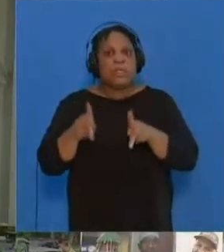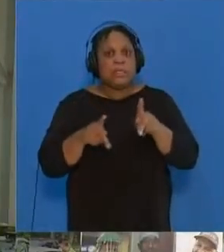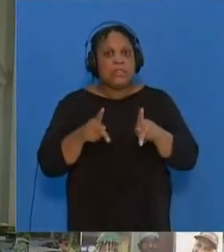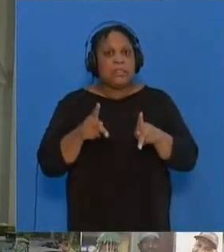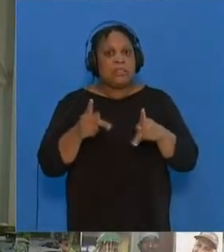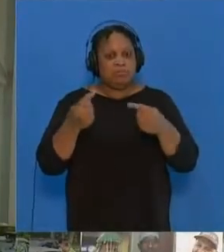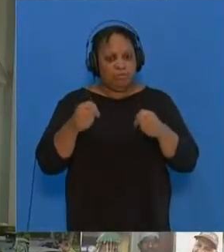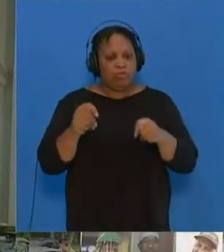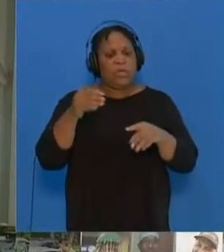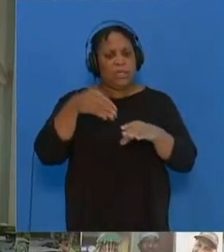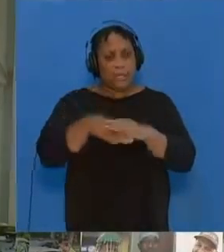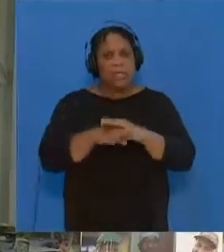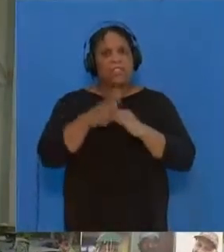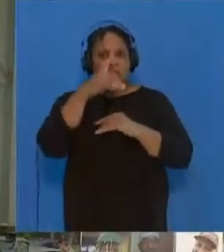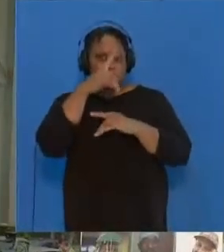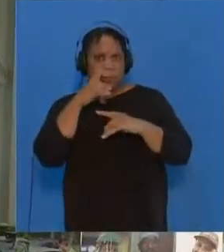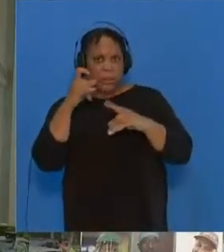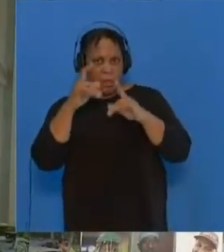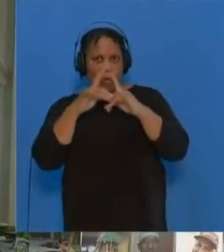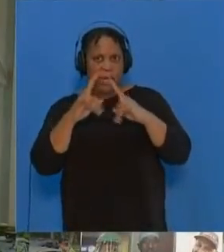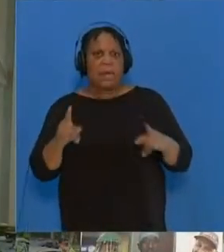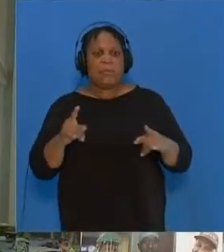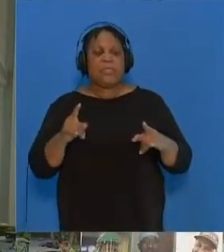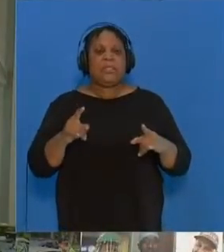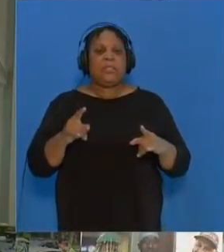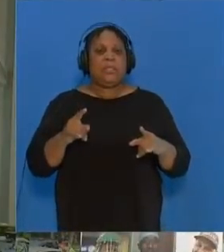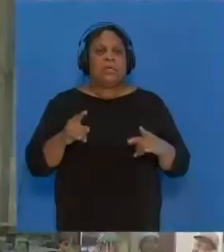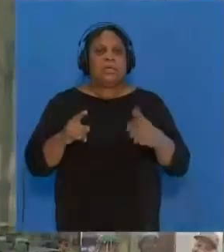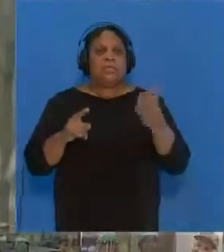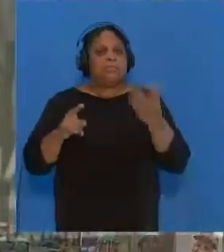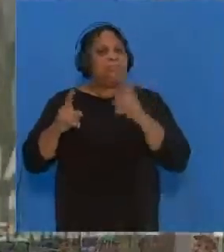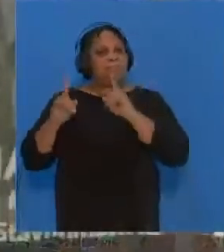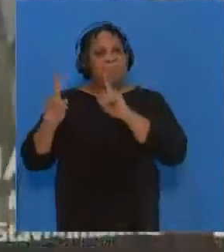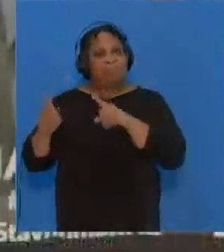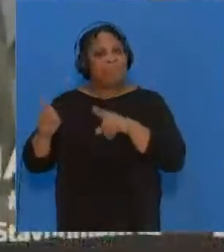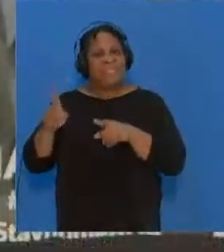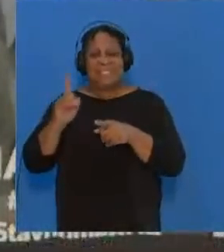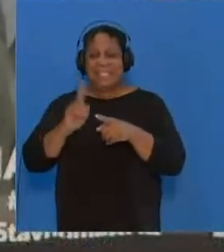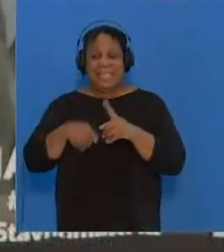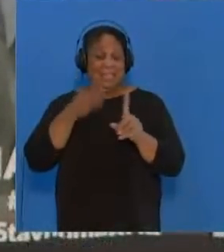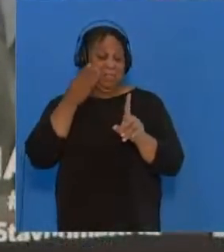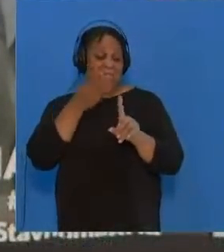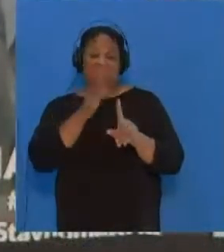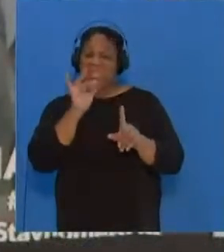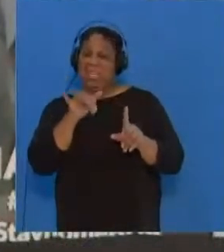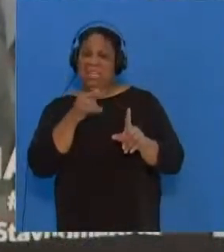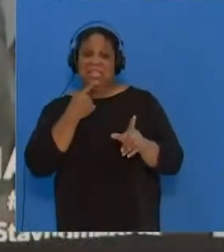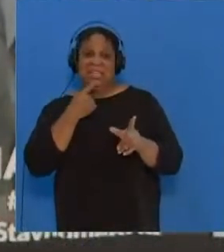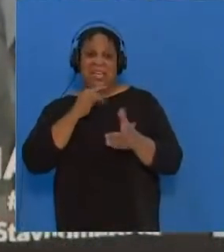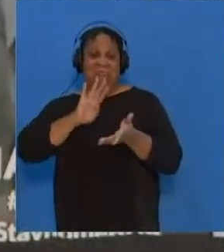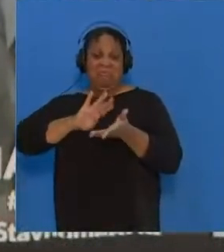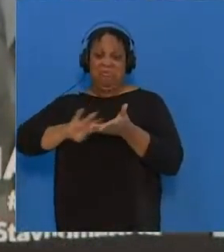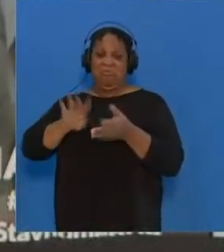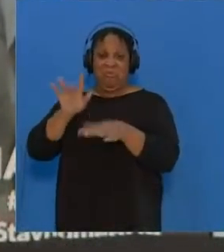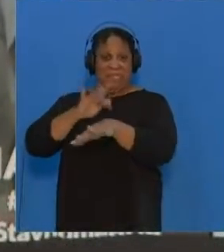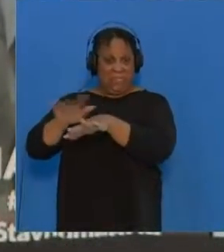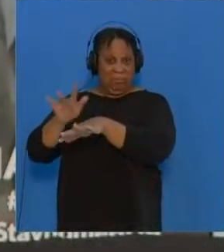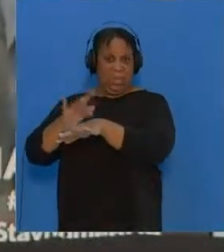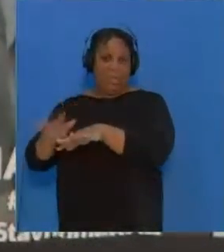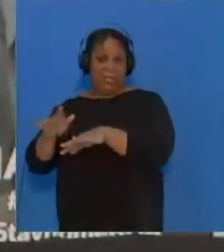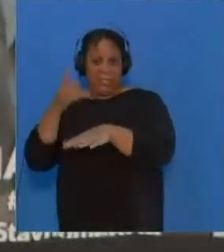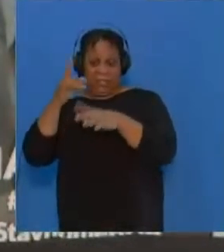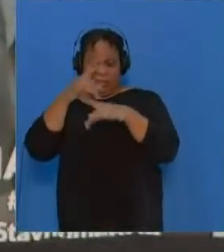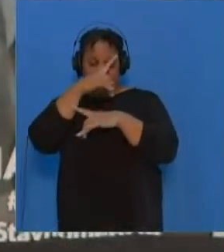that? well, I can't speak necessarily to taking places away from persons because, as I said before, the government does